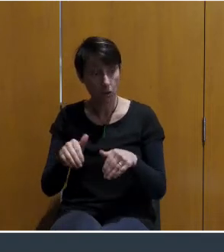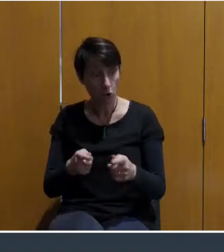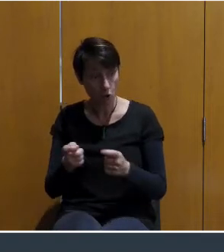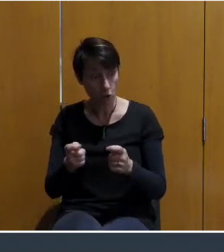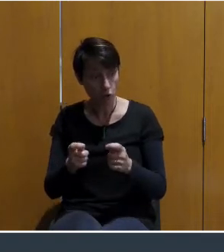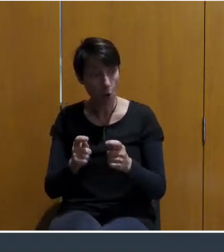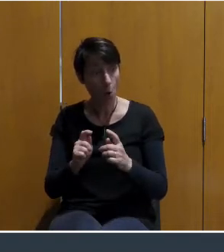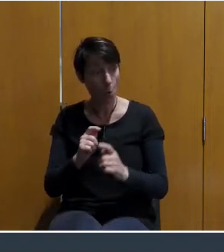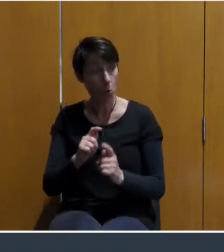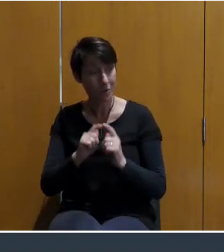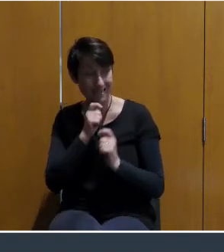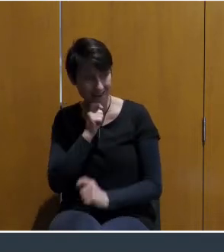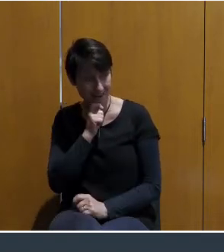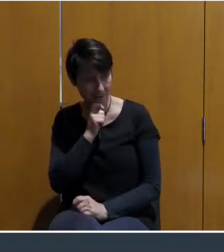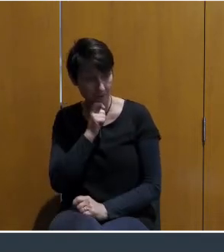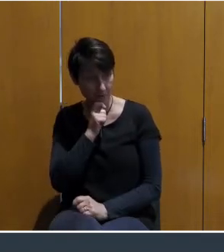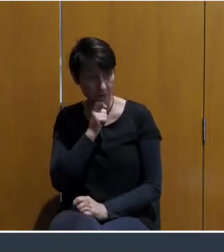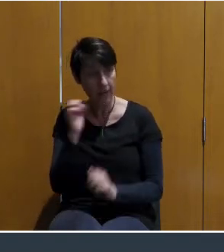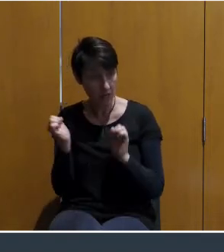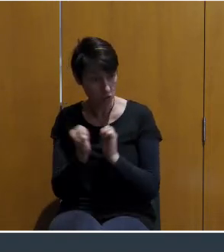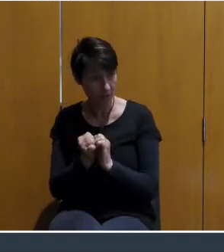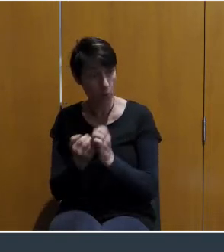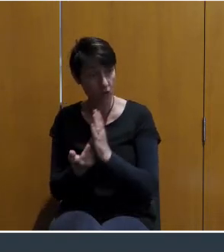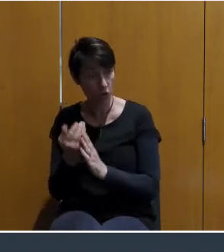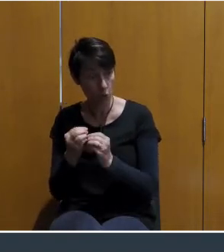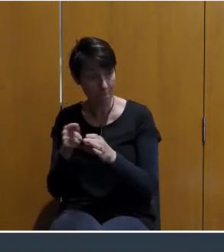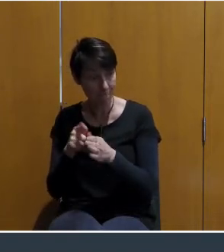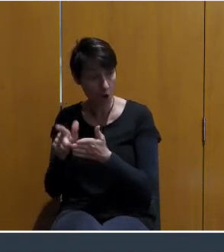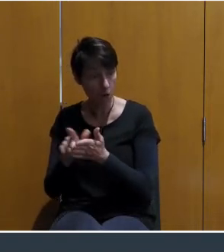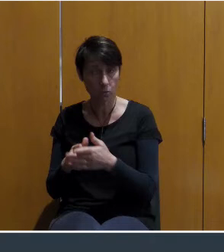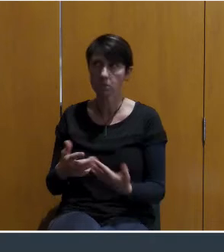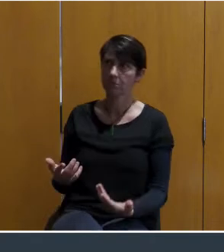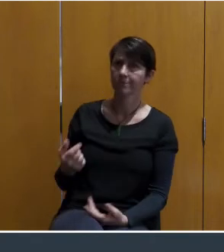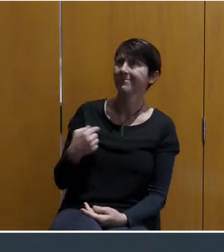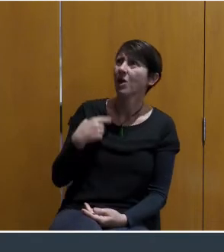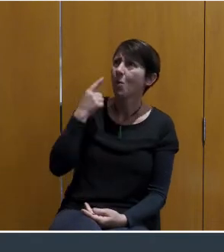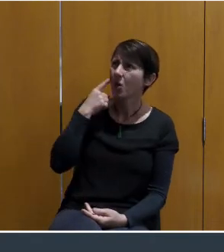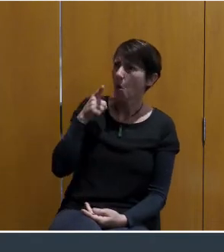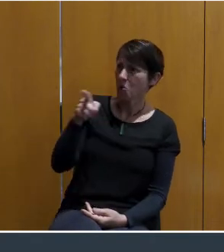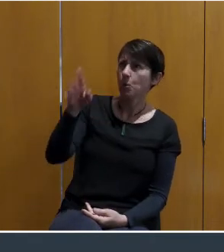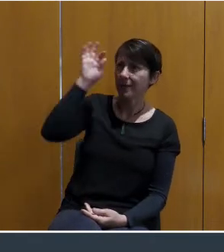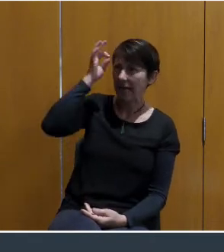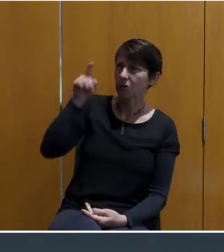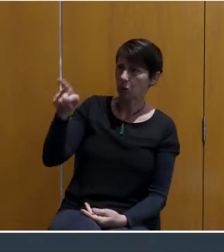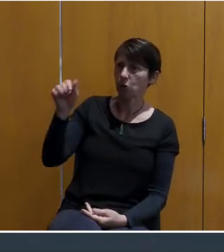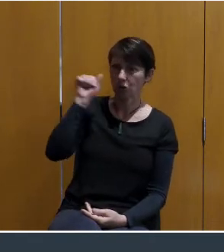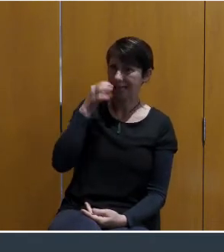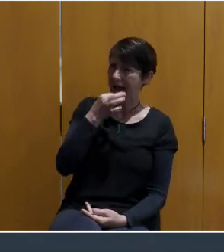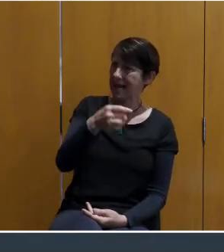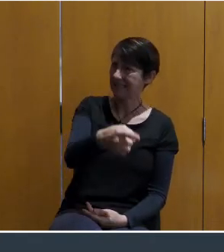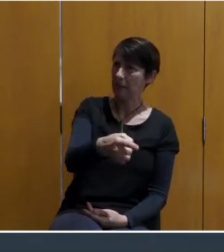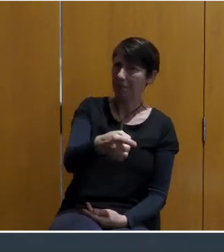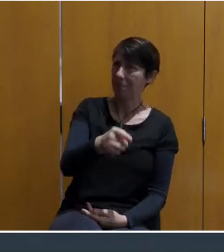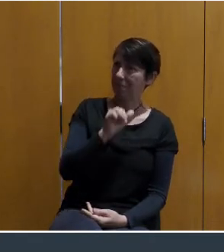I just feel being out there every single day walking dogs, members of the dog club, we do